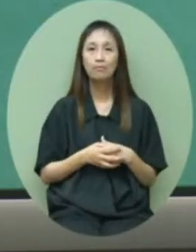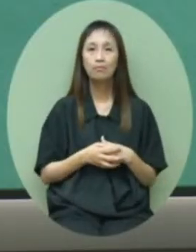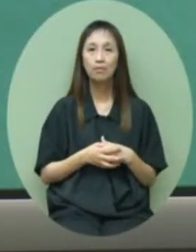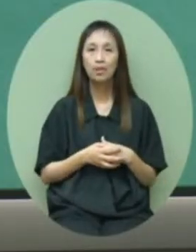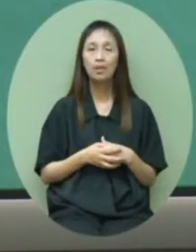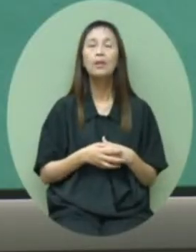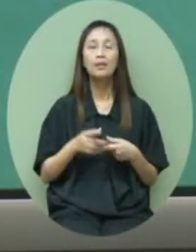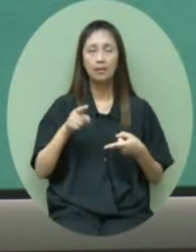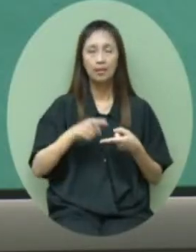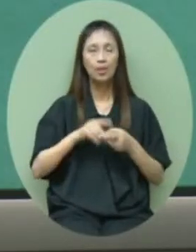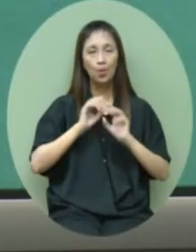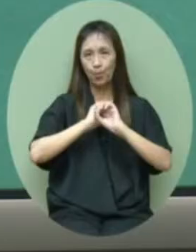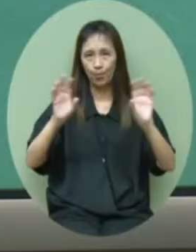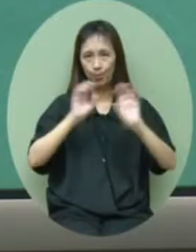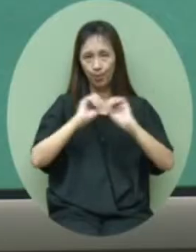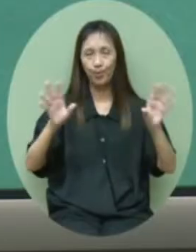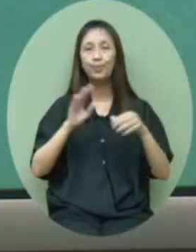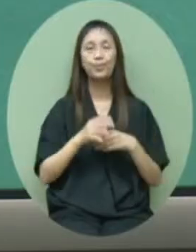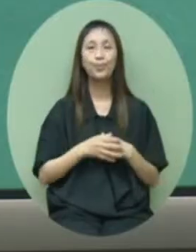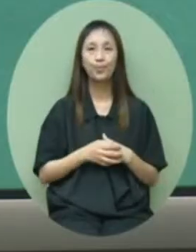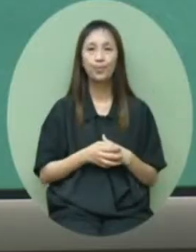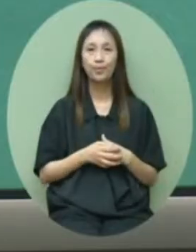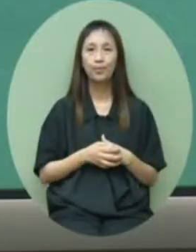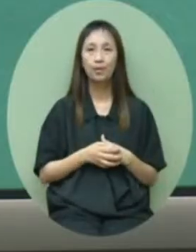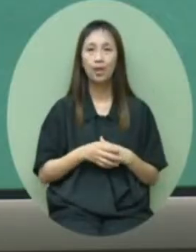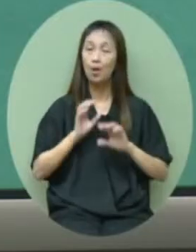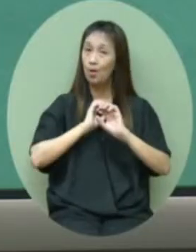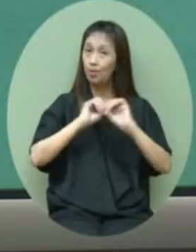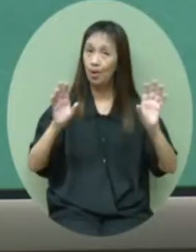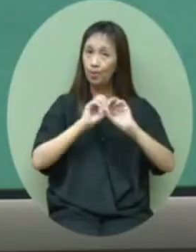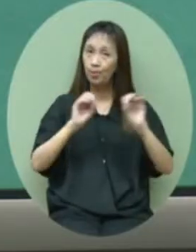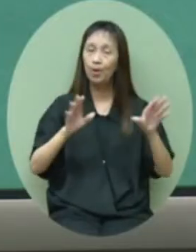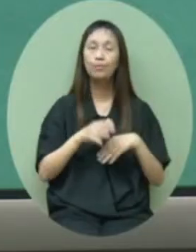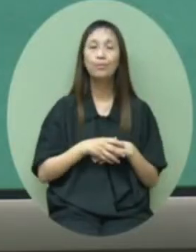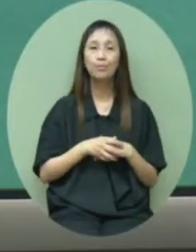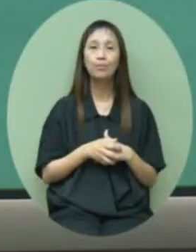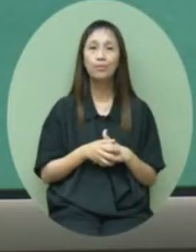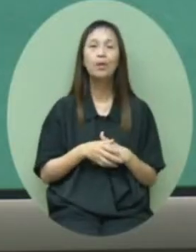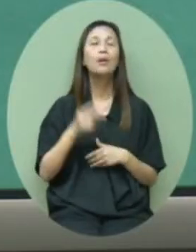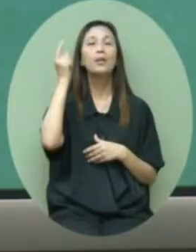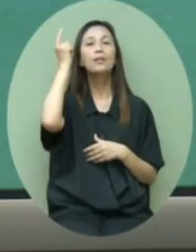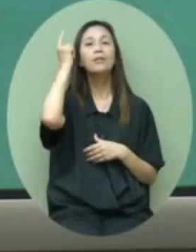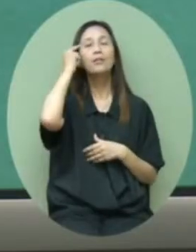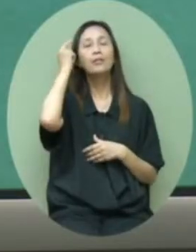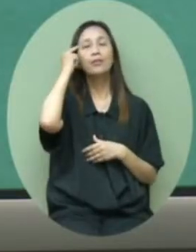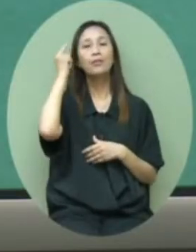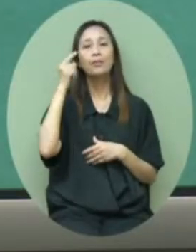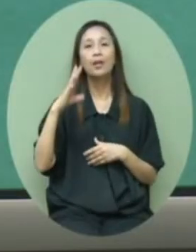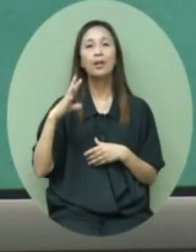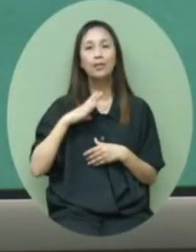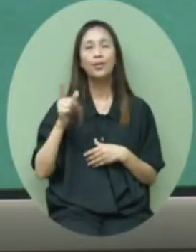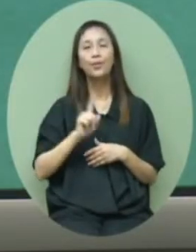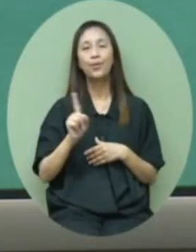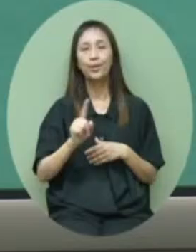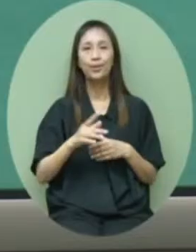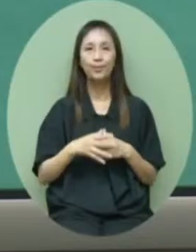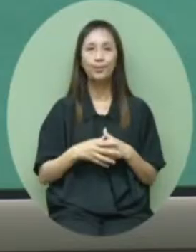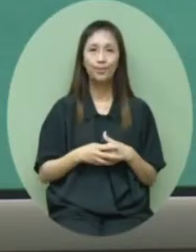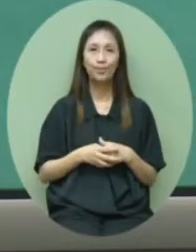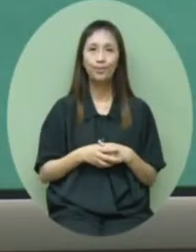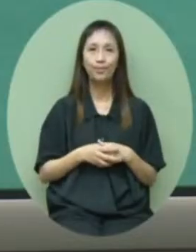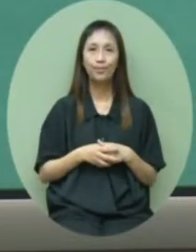and any news relating to Mr. Xia's itinerary in Hong Kong will be released as